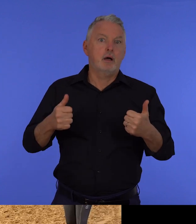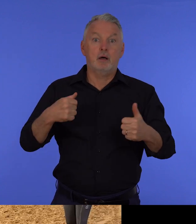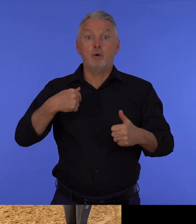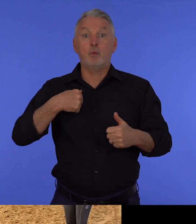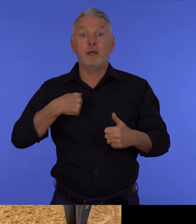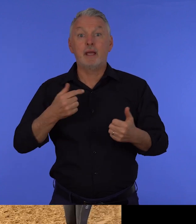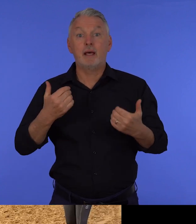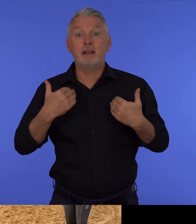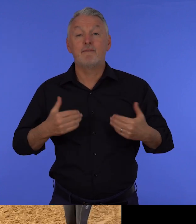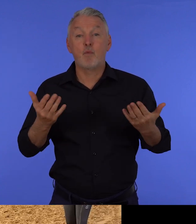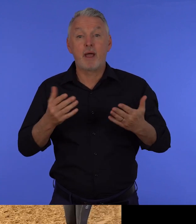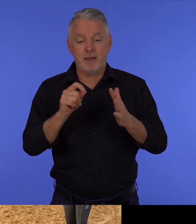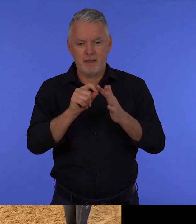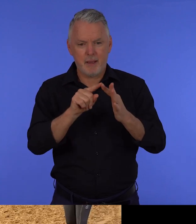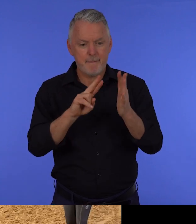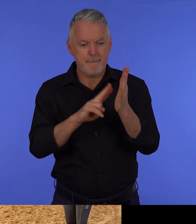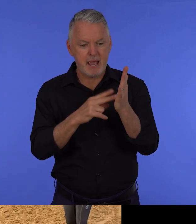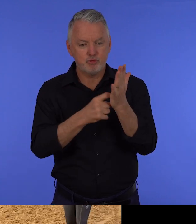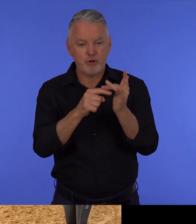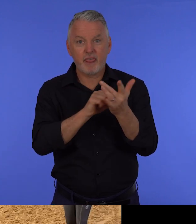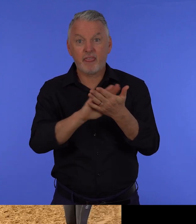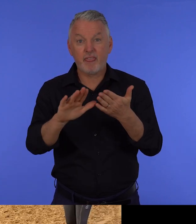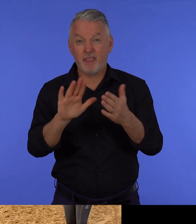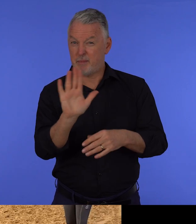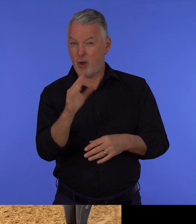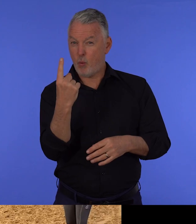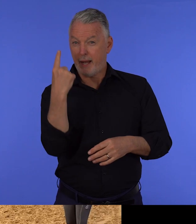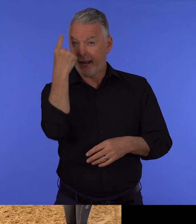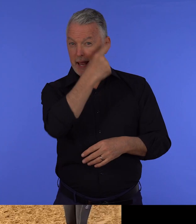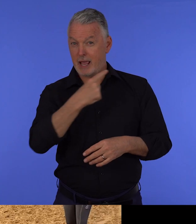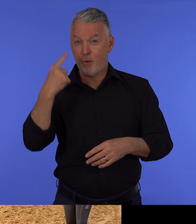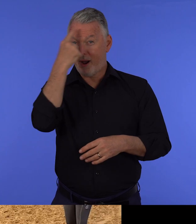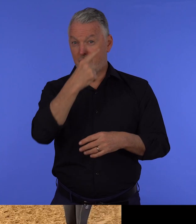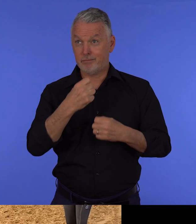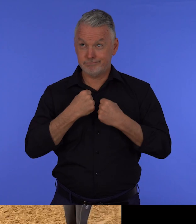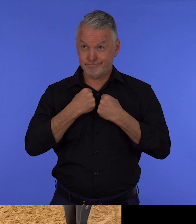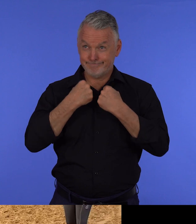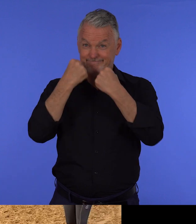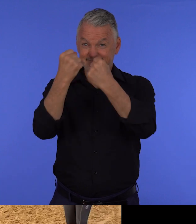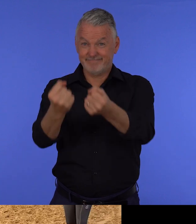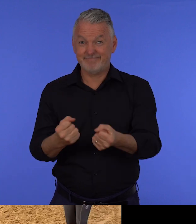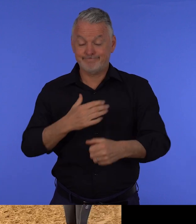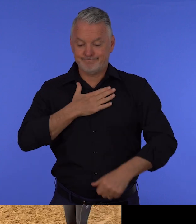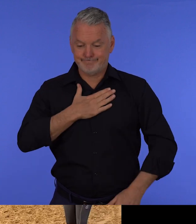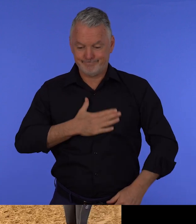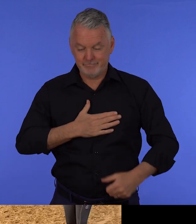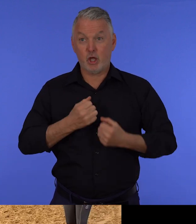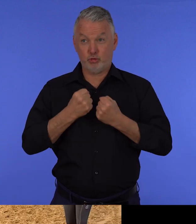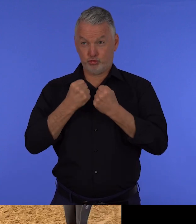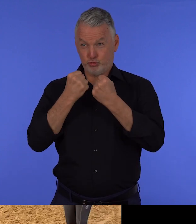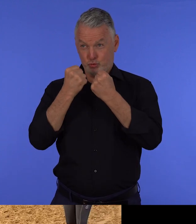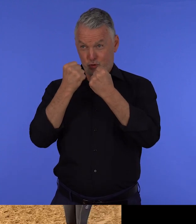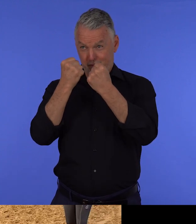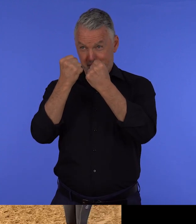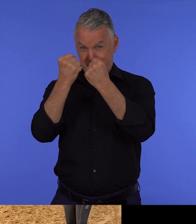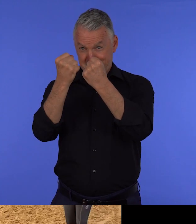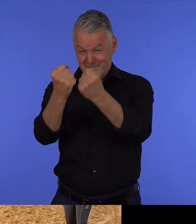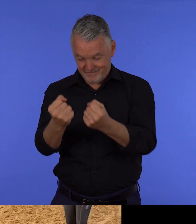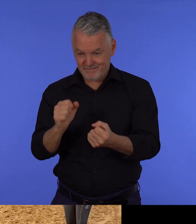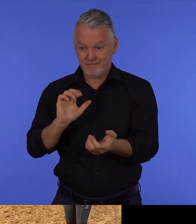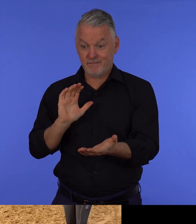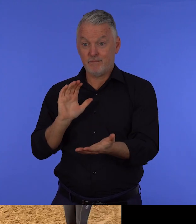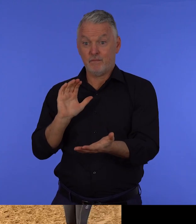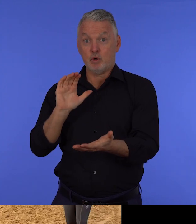down for a pony ride. We live in Penrith, so that's about an hour's trip for us.